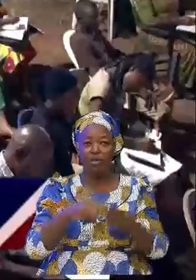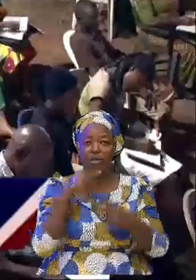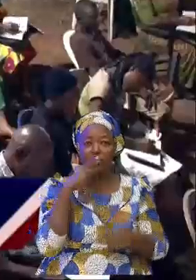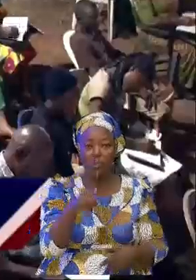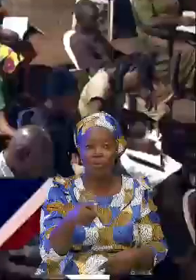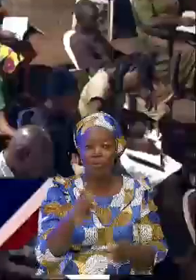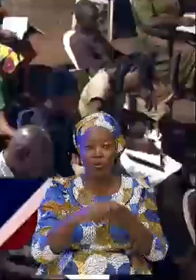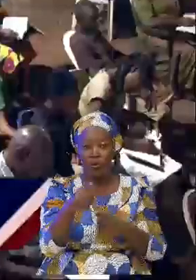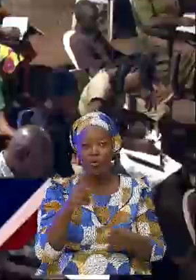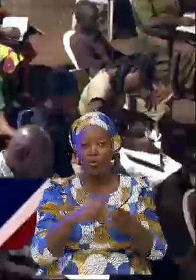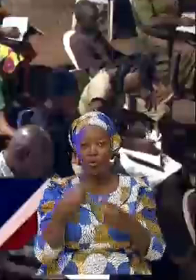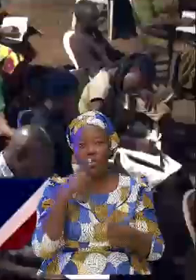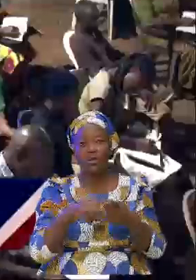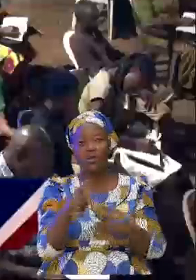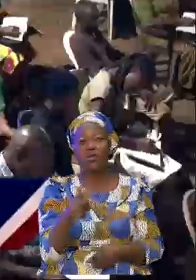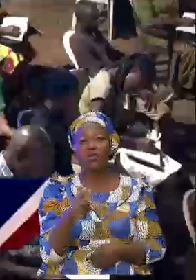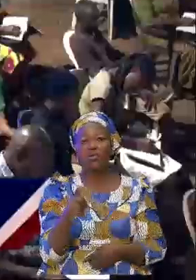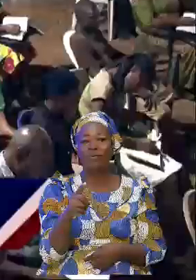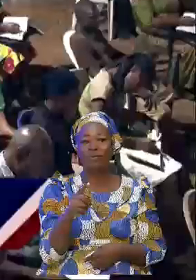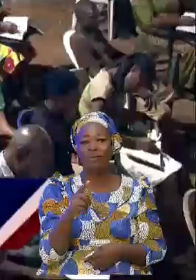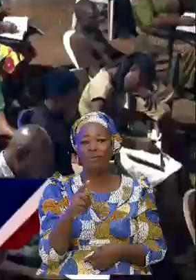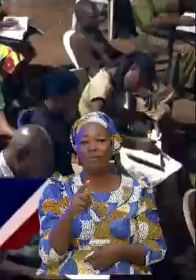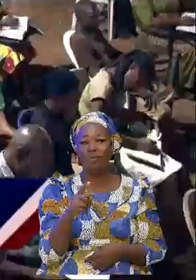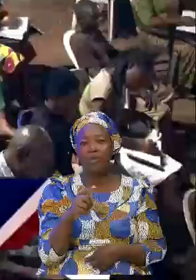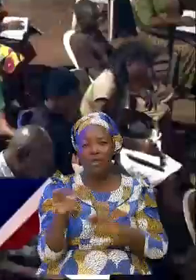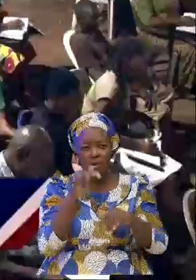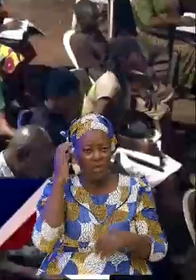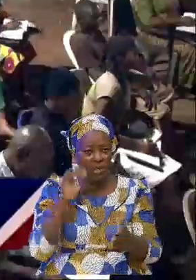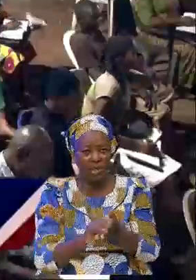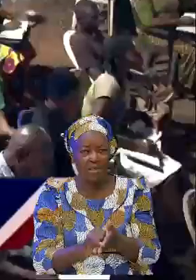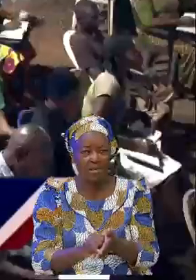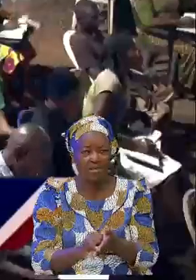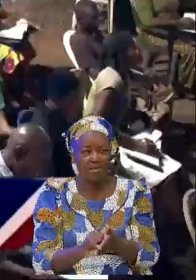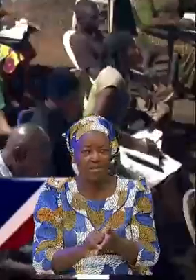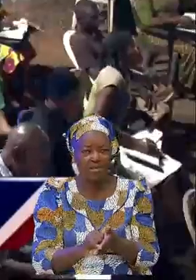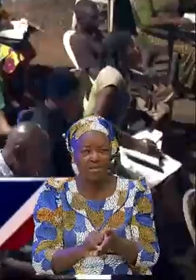them, the Lord sent me to you to say unto you.